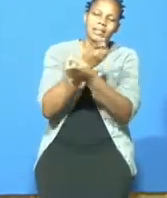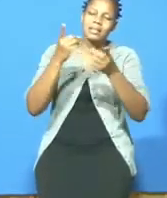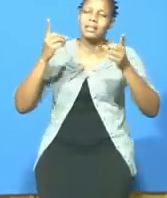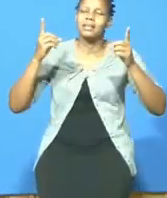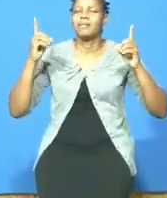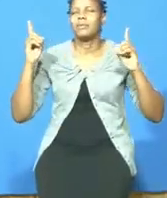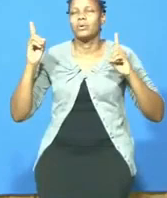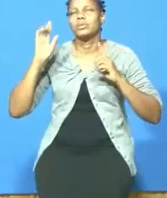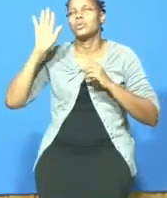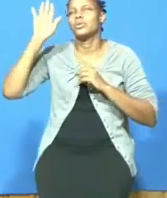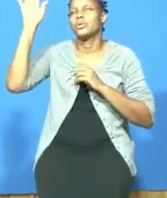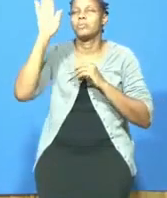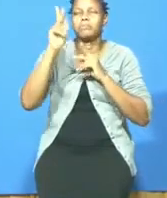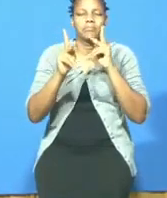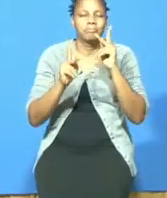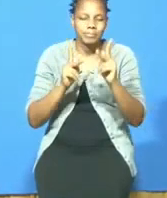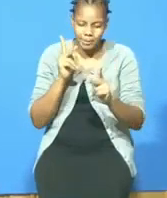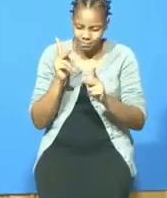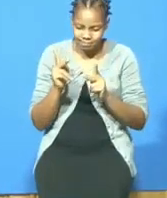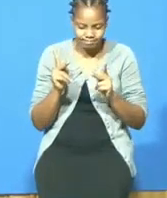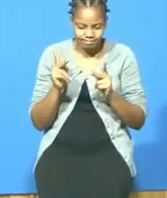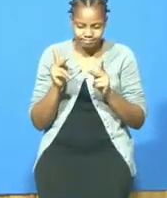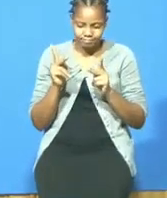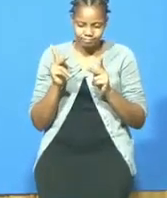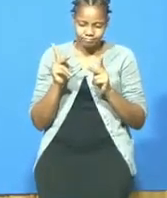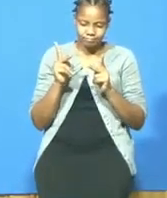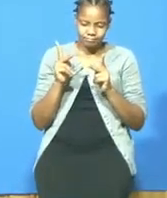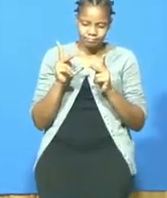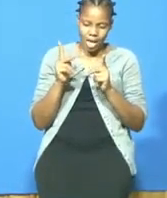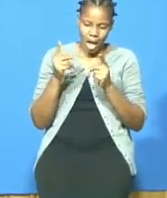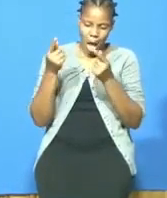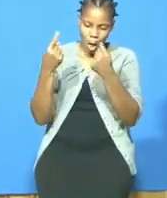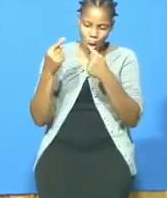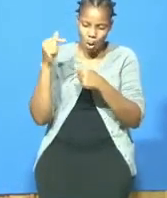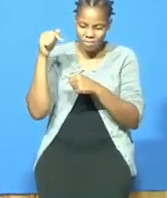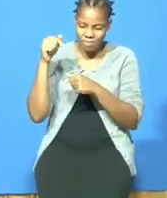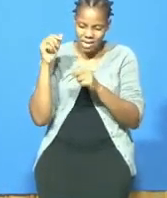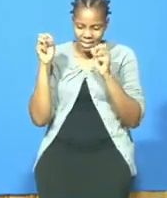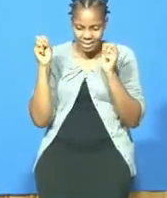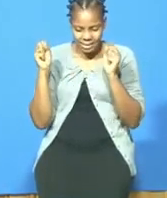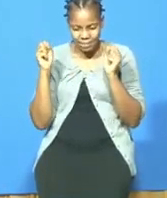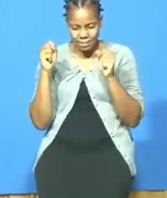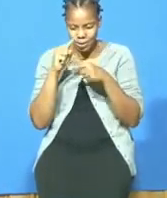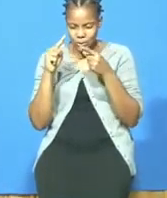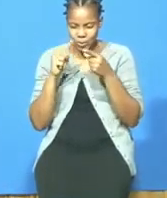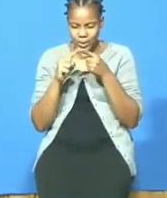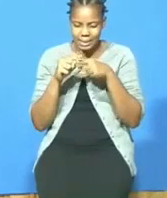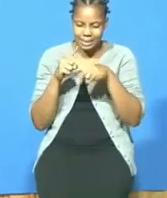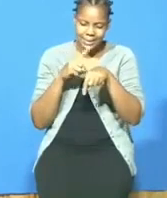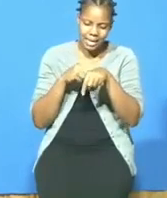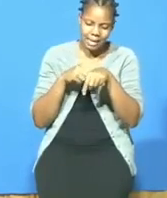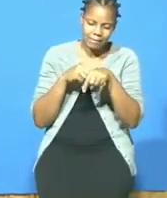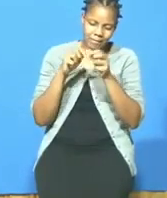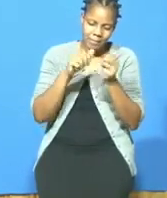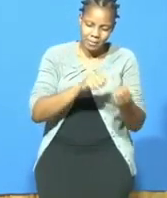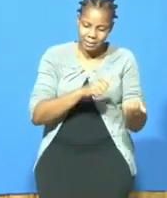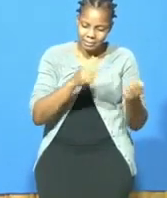your people. And come this Sabbath when the water is